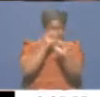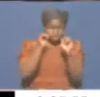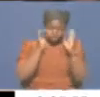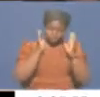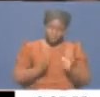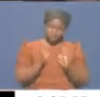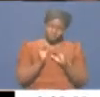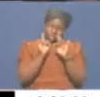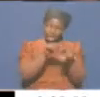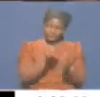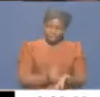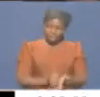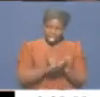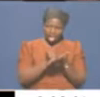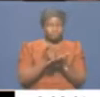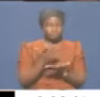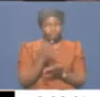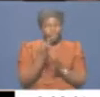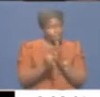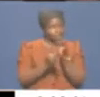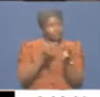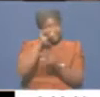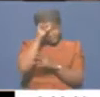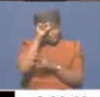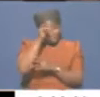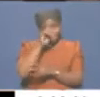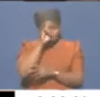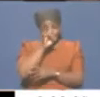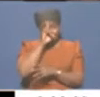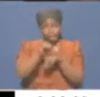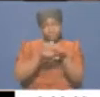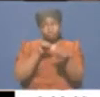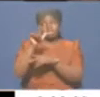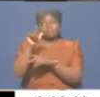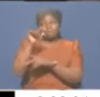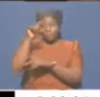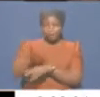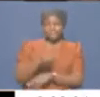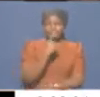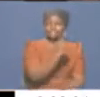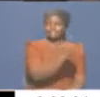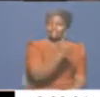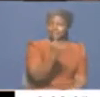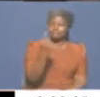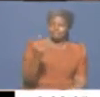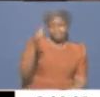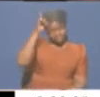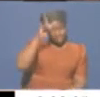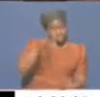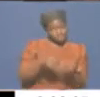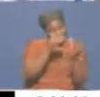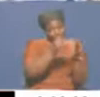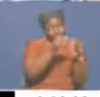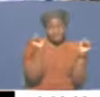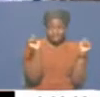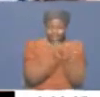na seriousness about Laikipia, lazima kila kijiji kipewe buduki 10 ya police